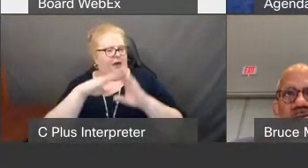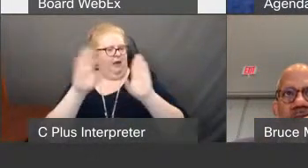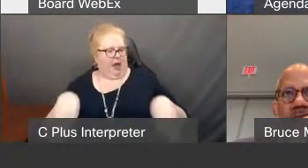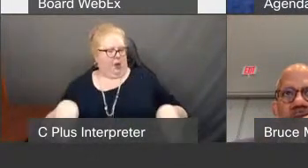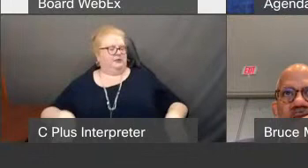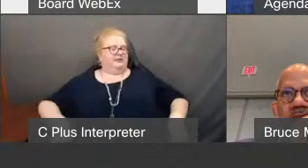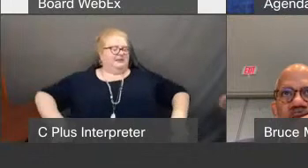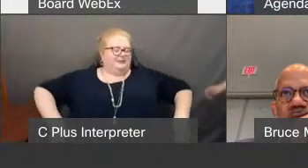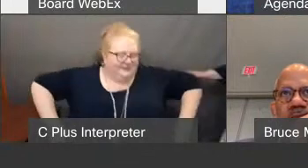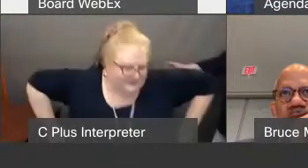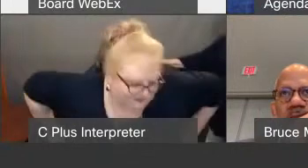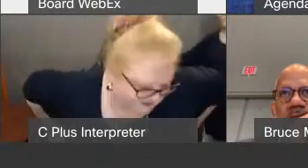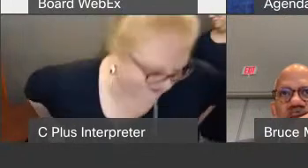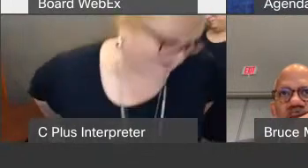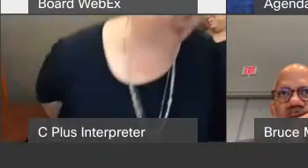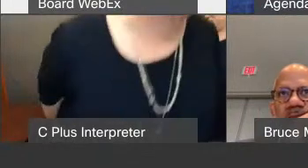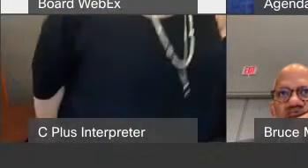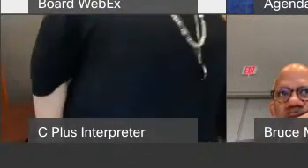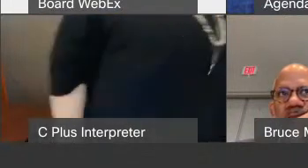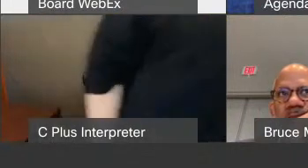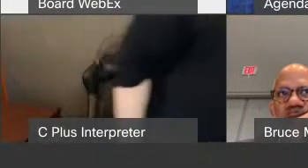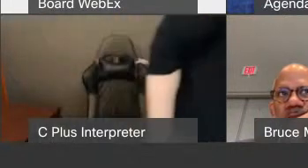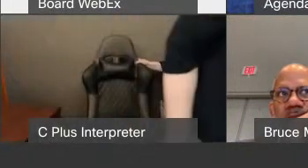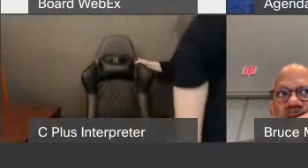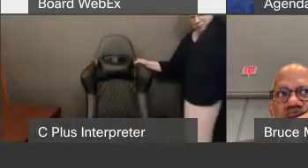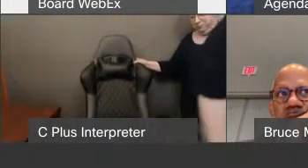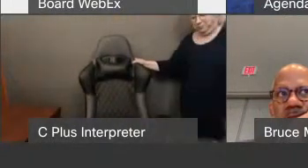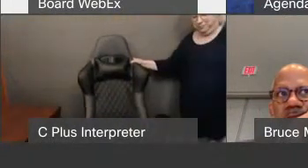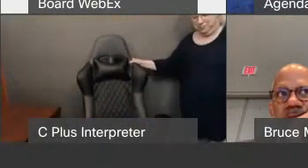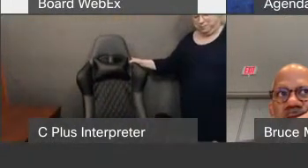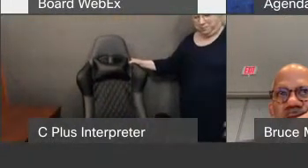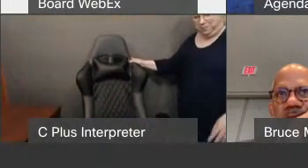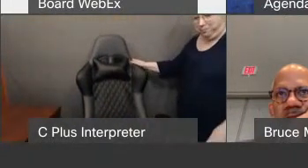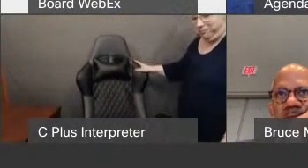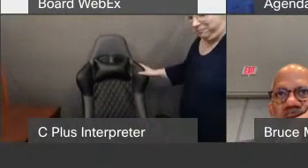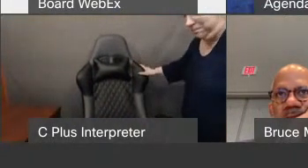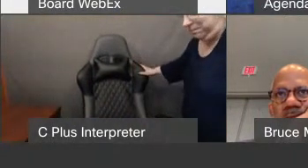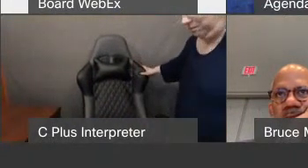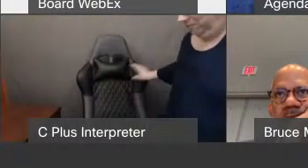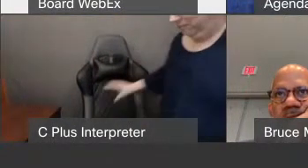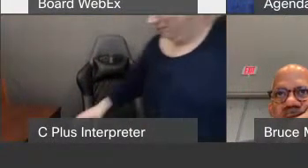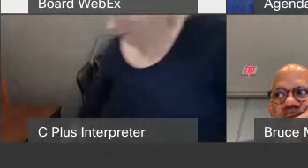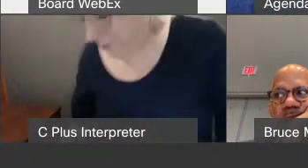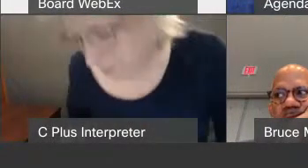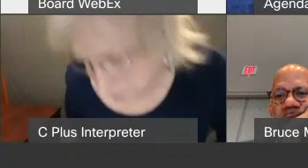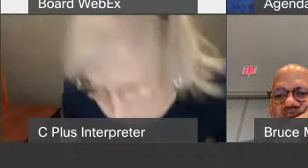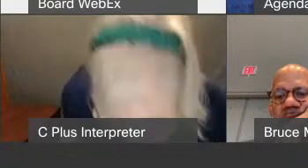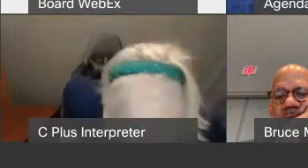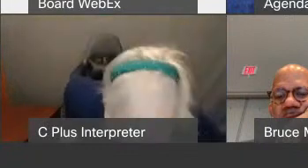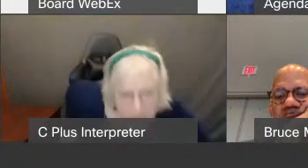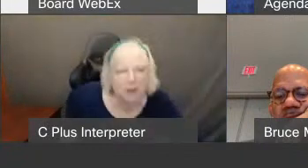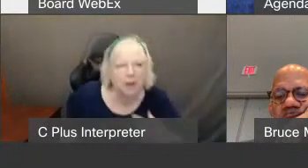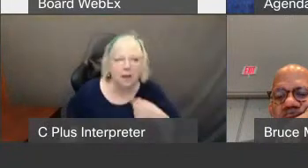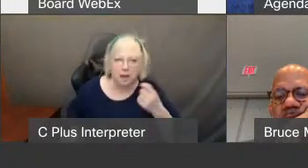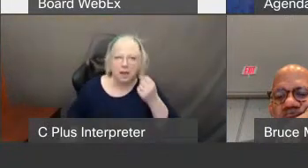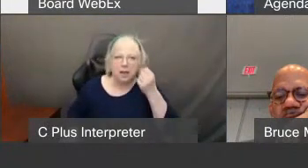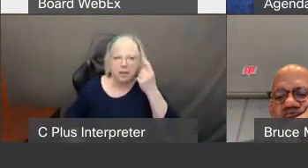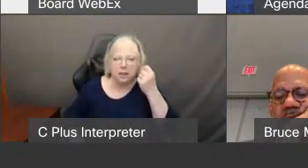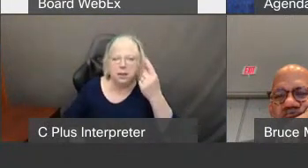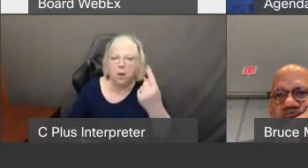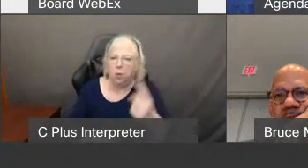could see, but it looked like it was five of them. And we need to find out who owns those and see if we can't get those